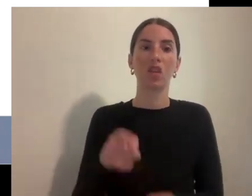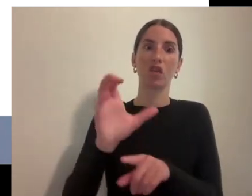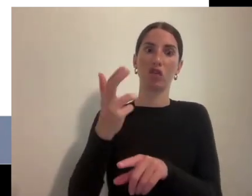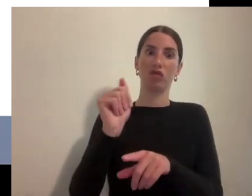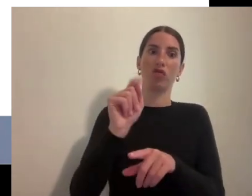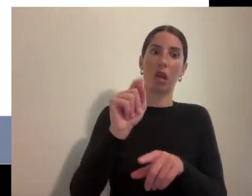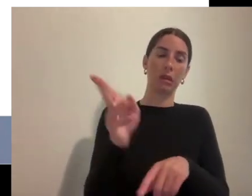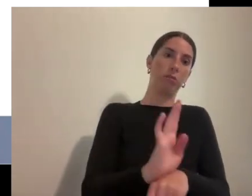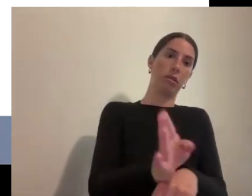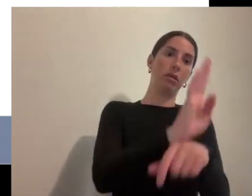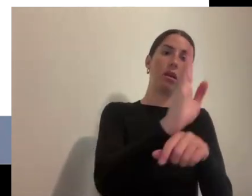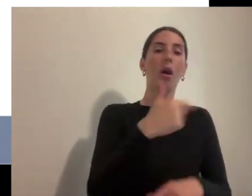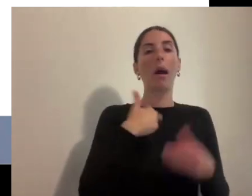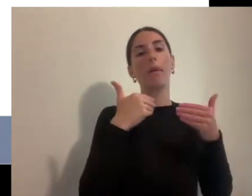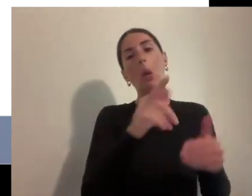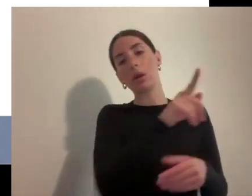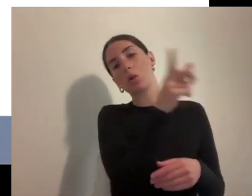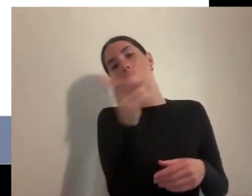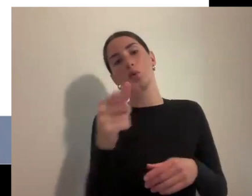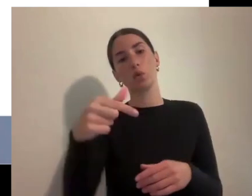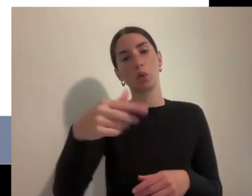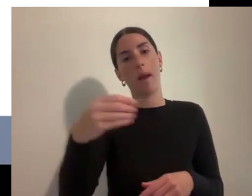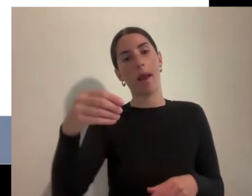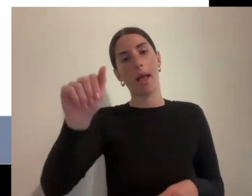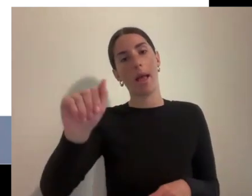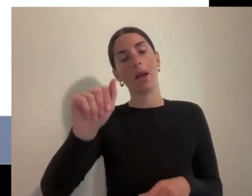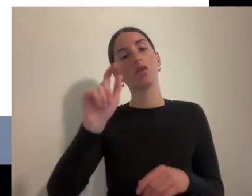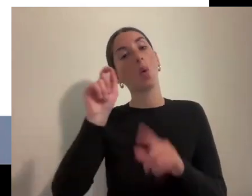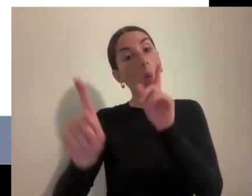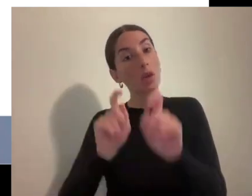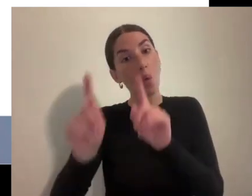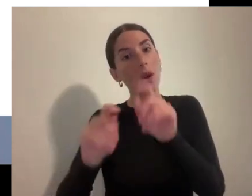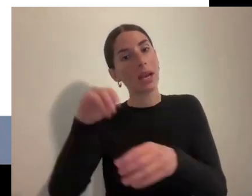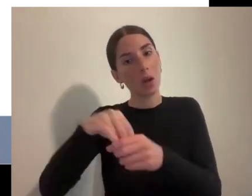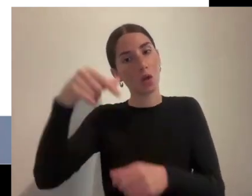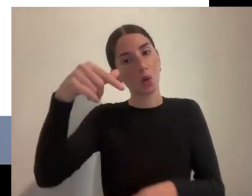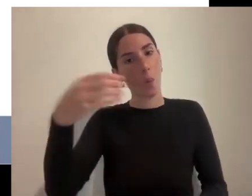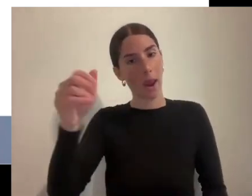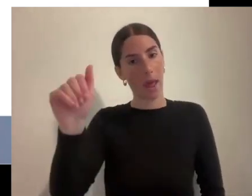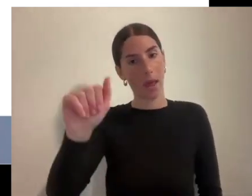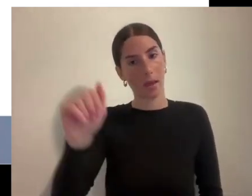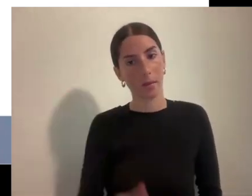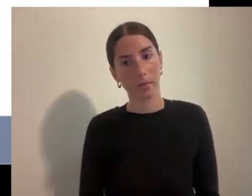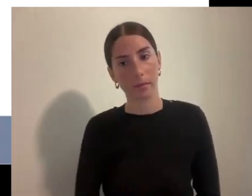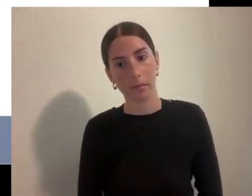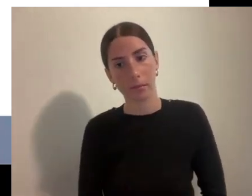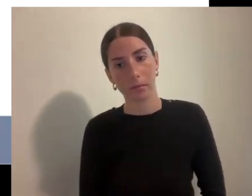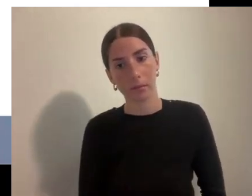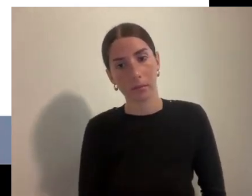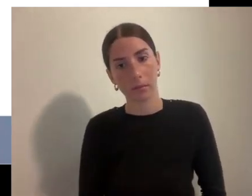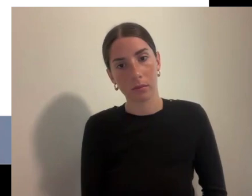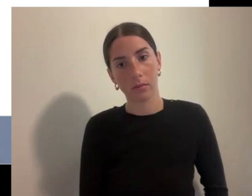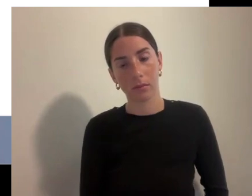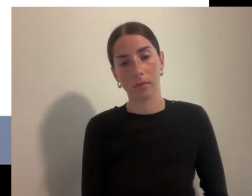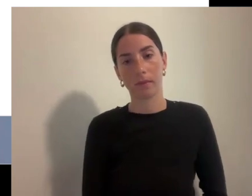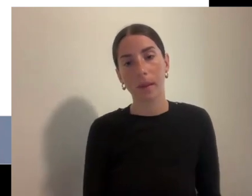active, let's try and send our questions in the Q&A here so we can answer them.